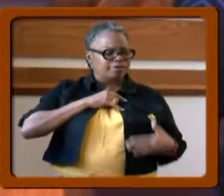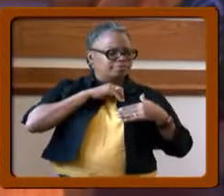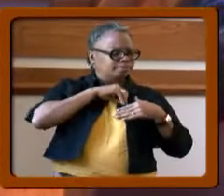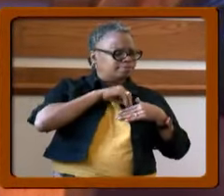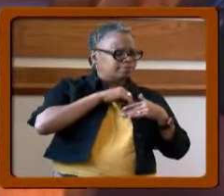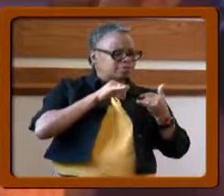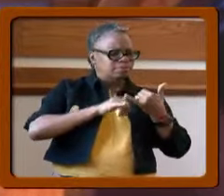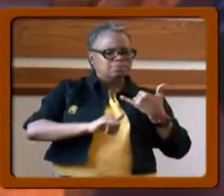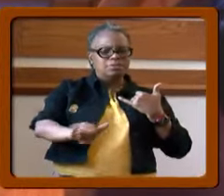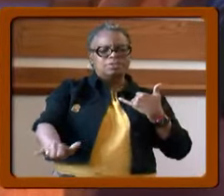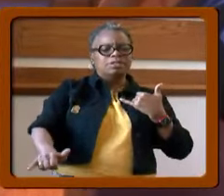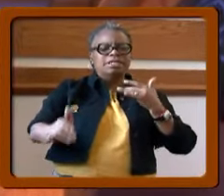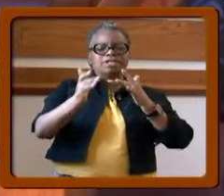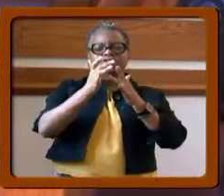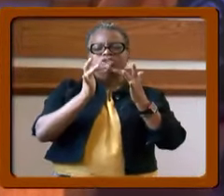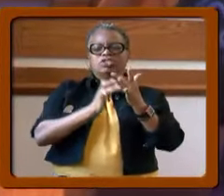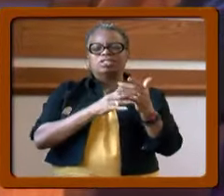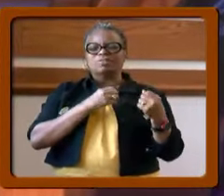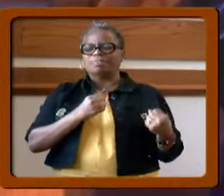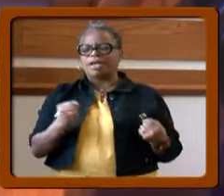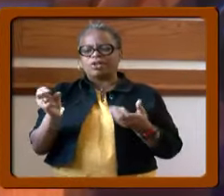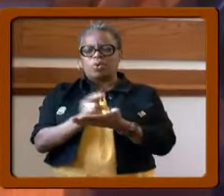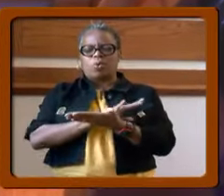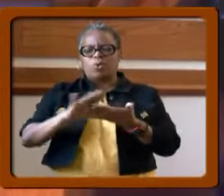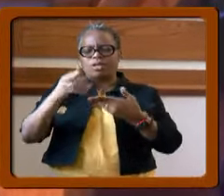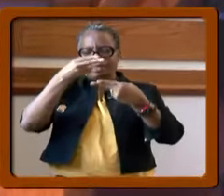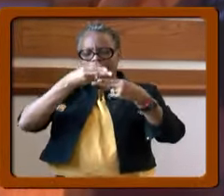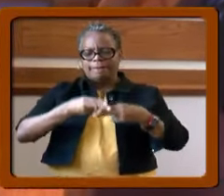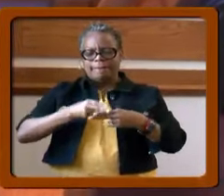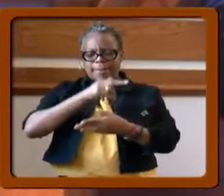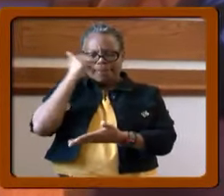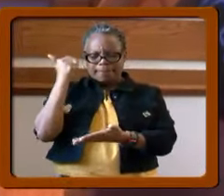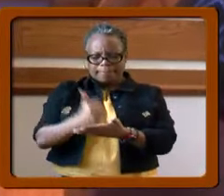In Jesus' mighty and holy name, amen.